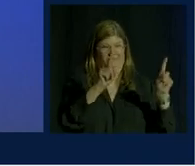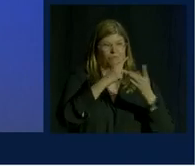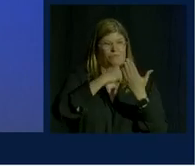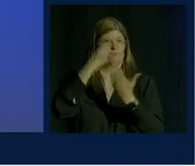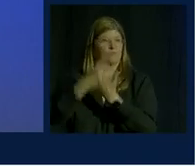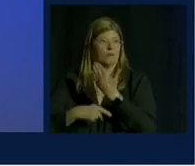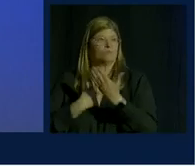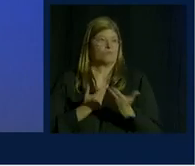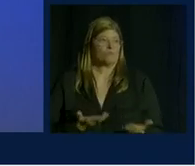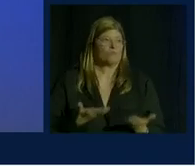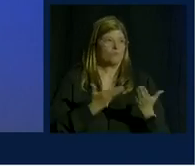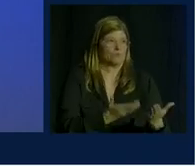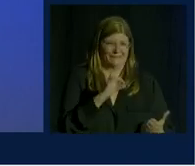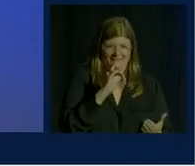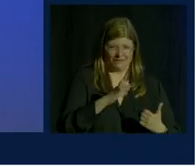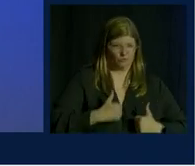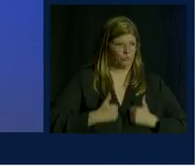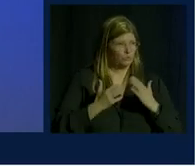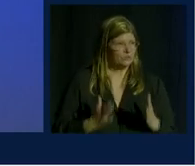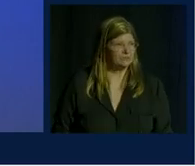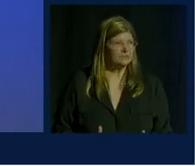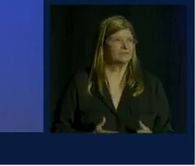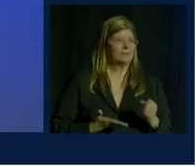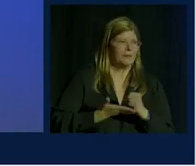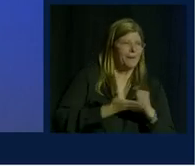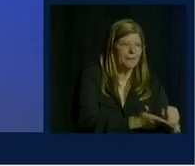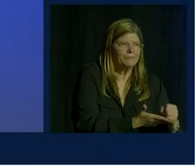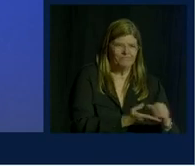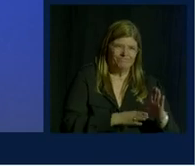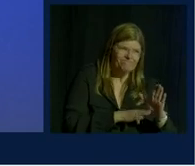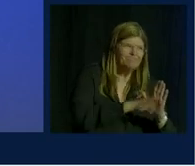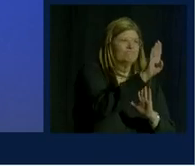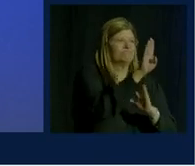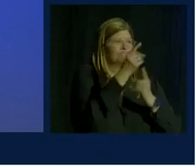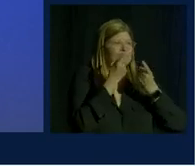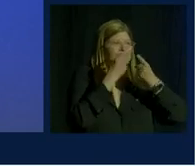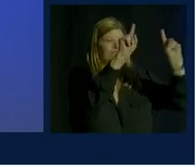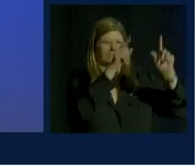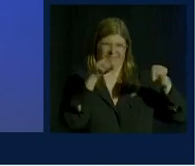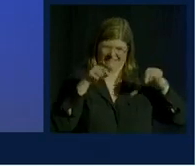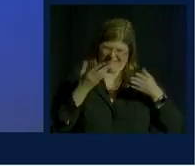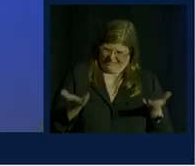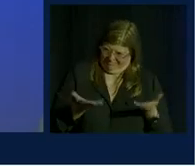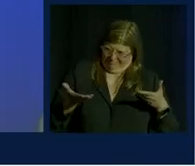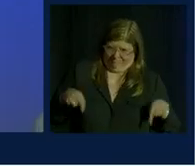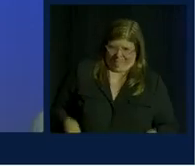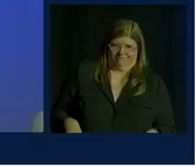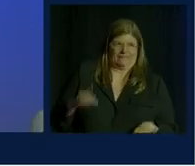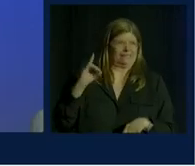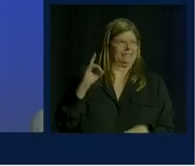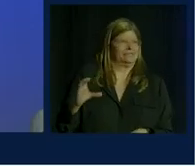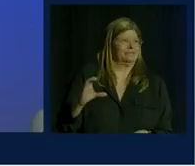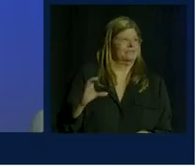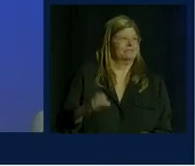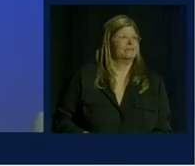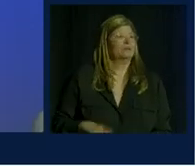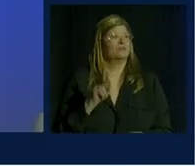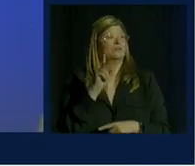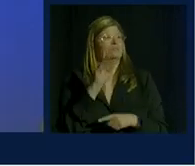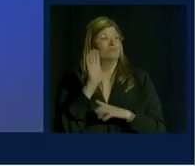programs we offer to DC residents, helping them to thrive and succeed right here in